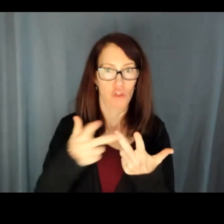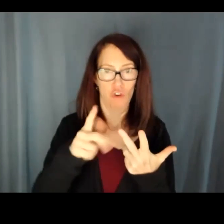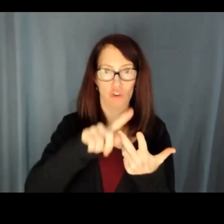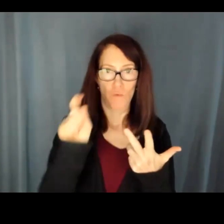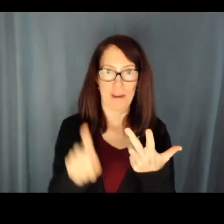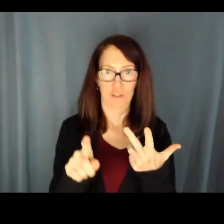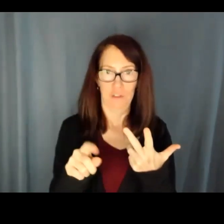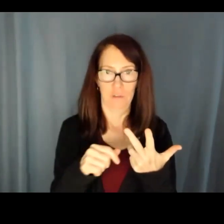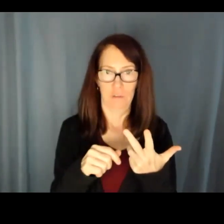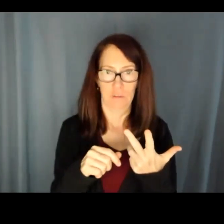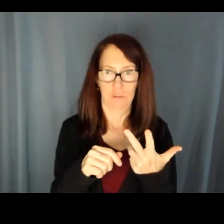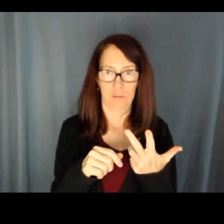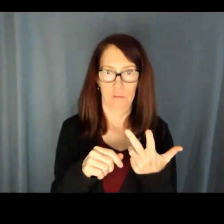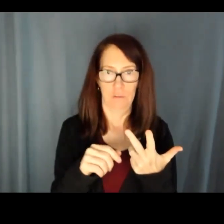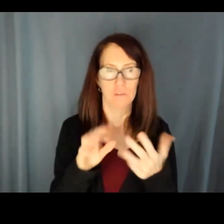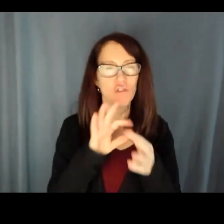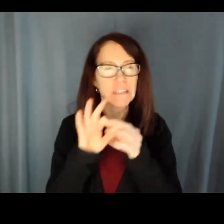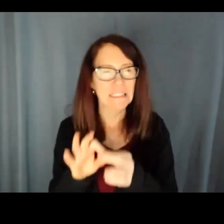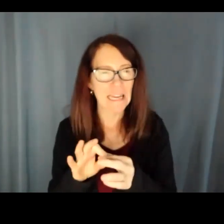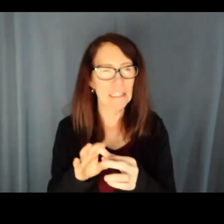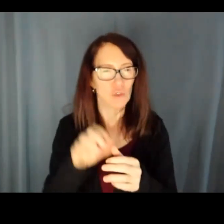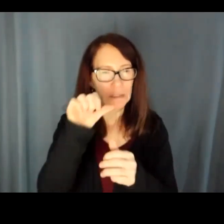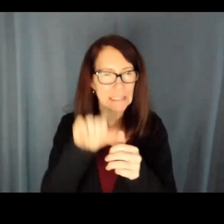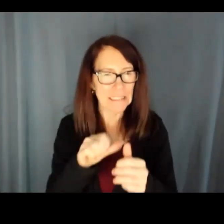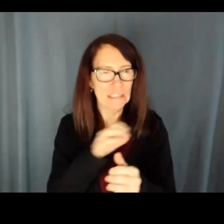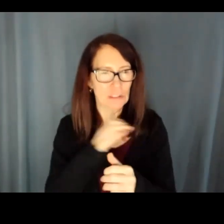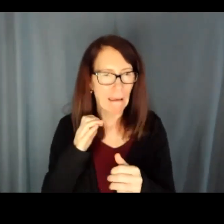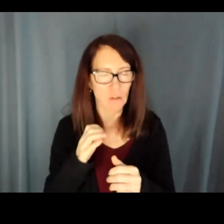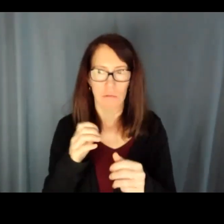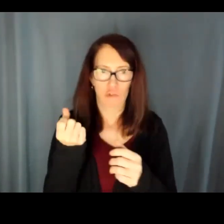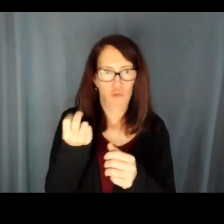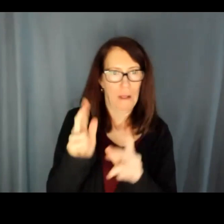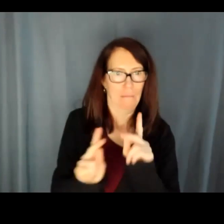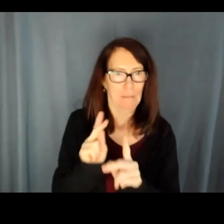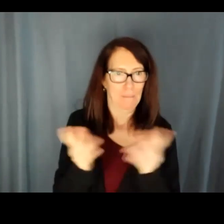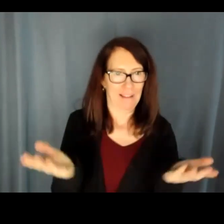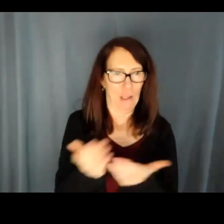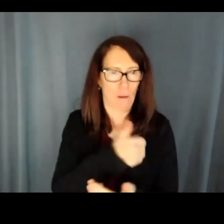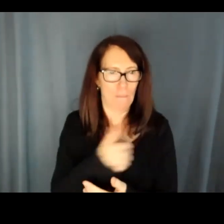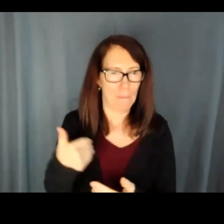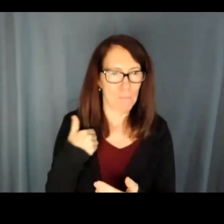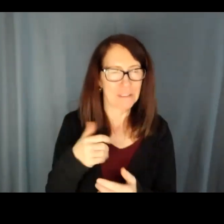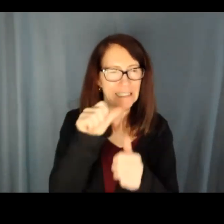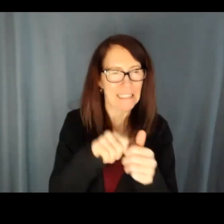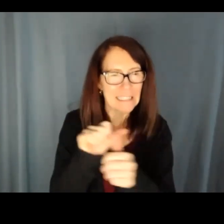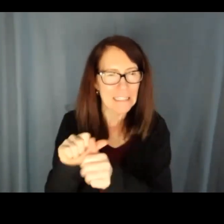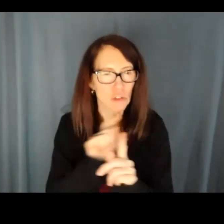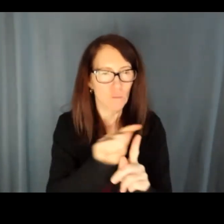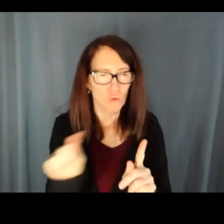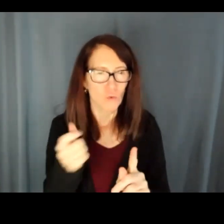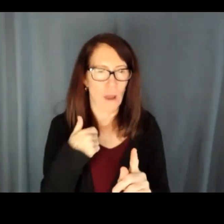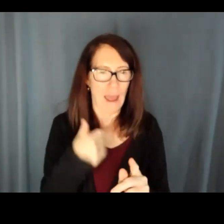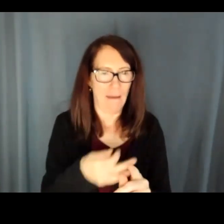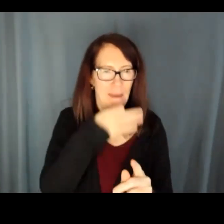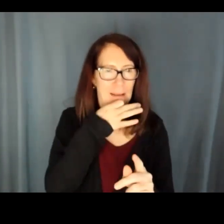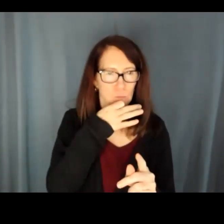with respect to your own areas of expertise, the 12 members on this council, to think about which agencies